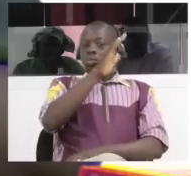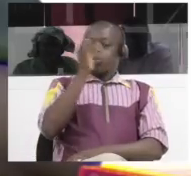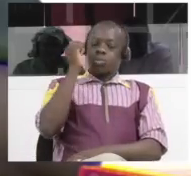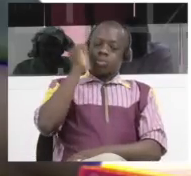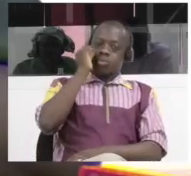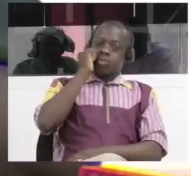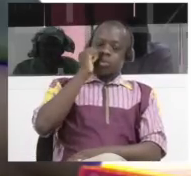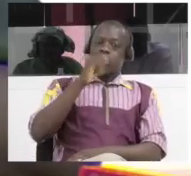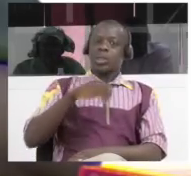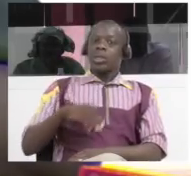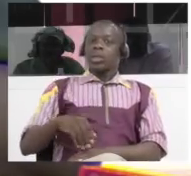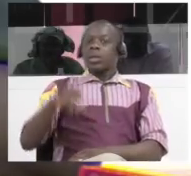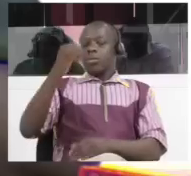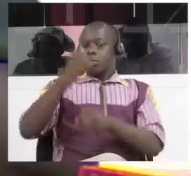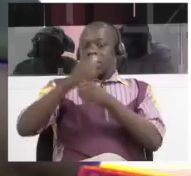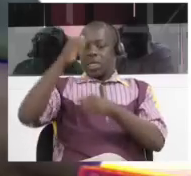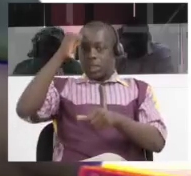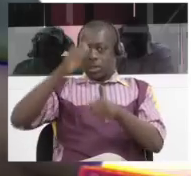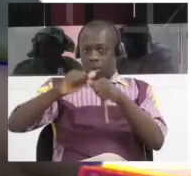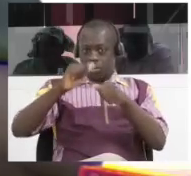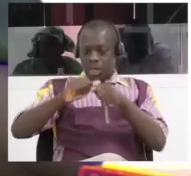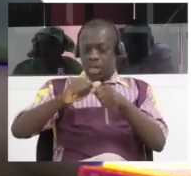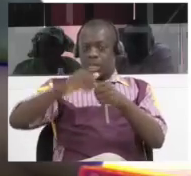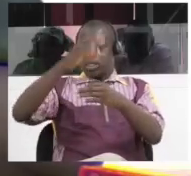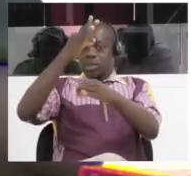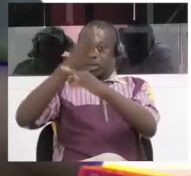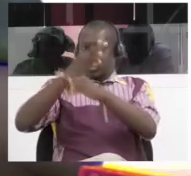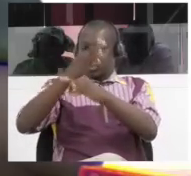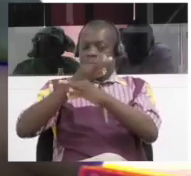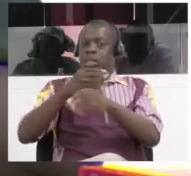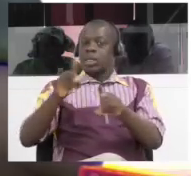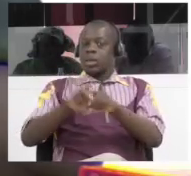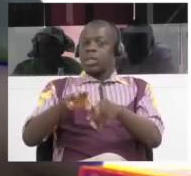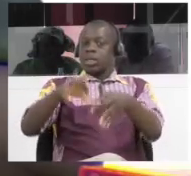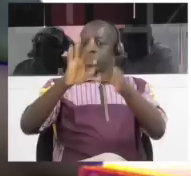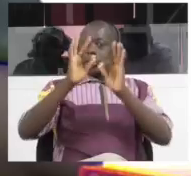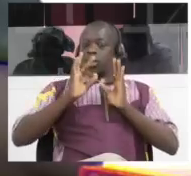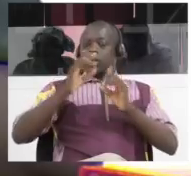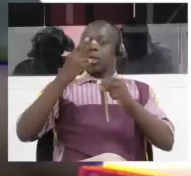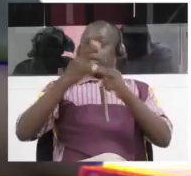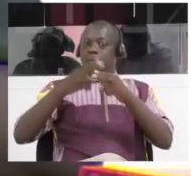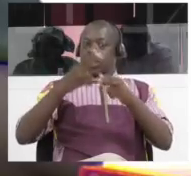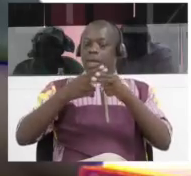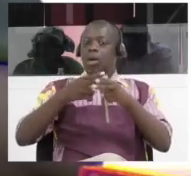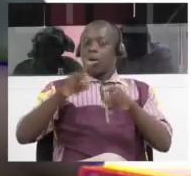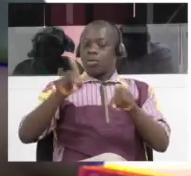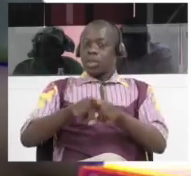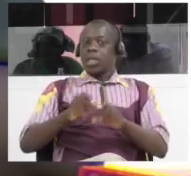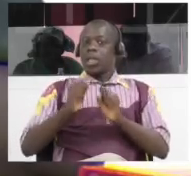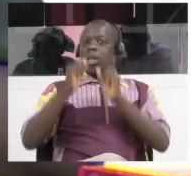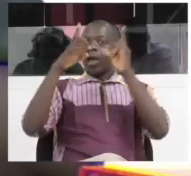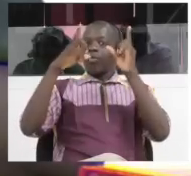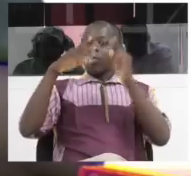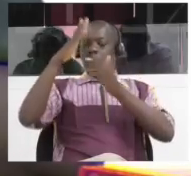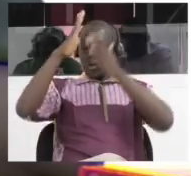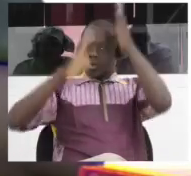and educated to take care of the welfare of our soldiers. Because at the end of the